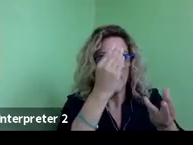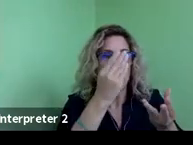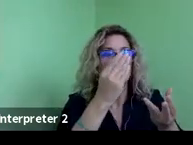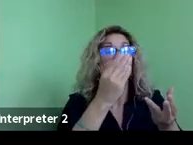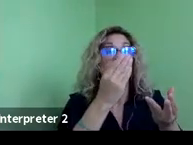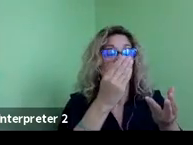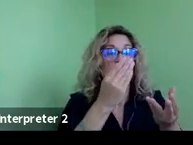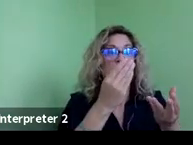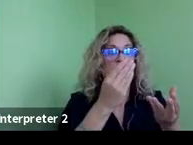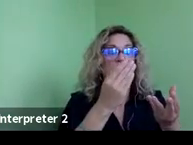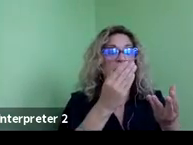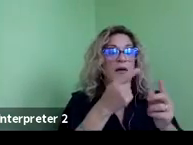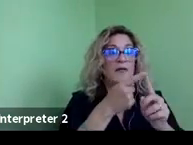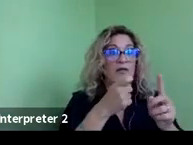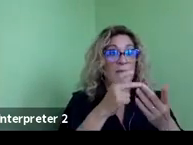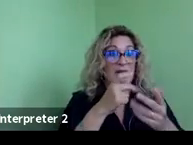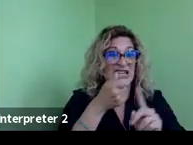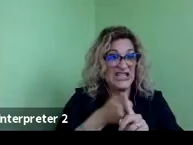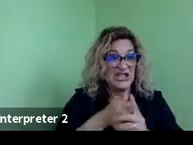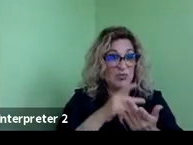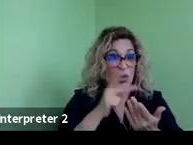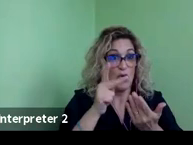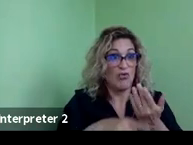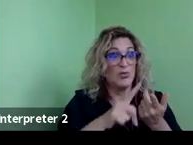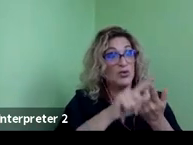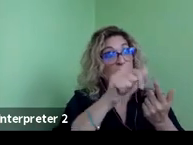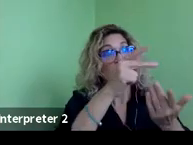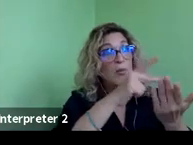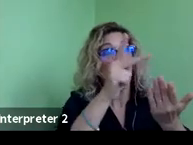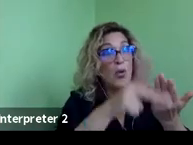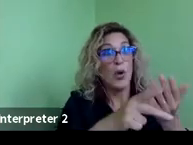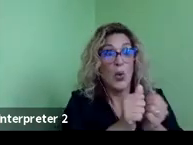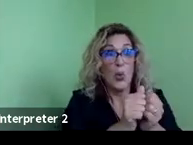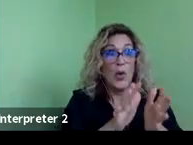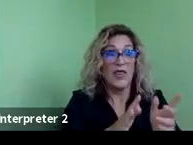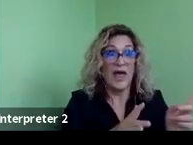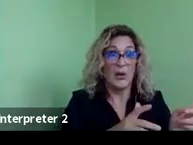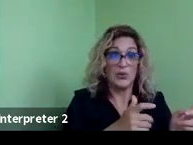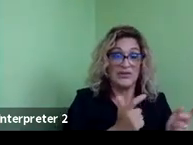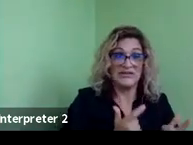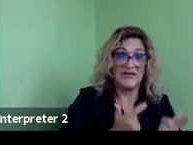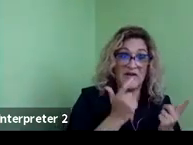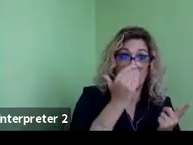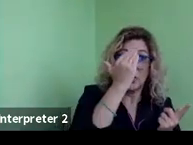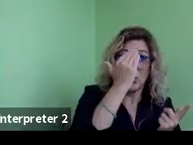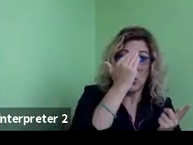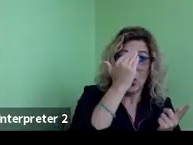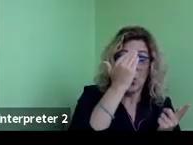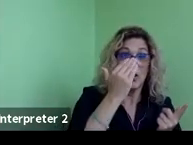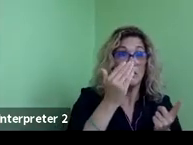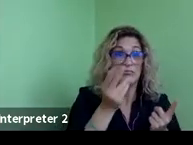the survivor's consent, and it's really important that not happen, that the survivor be at the center of those conversations as